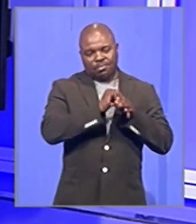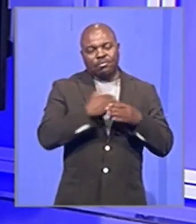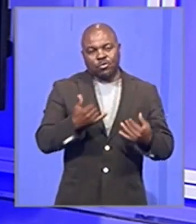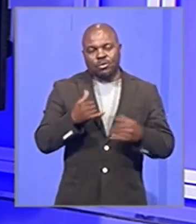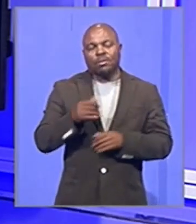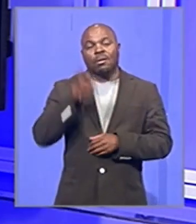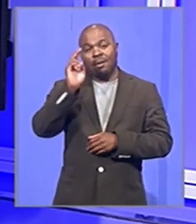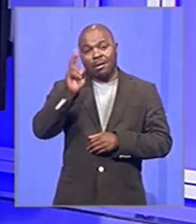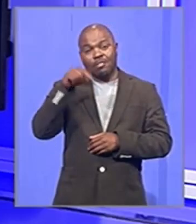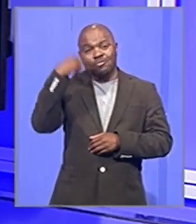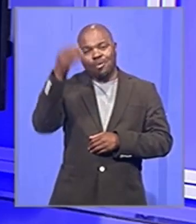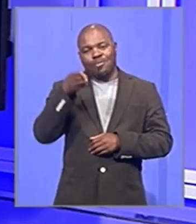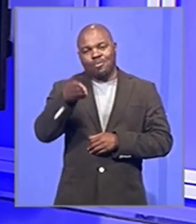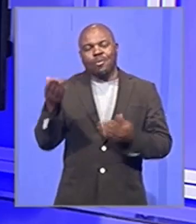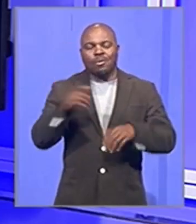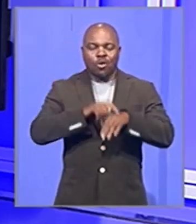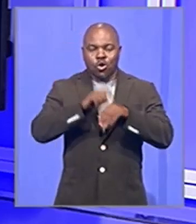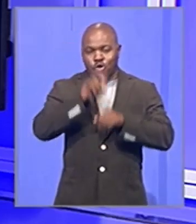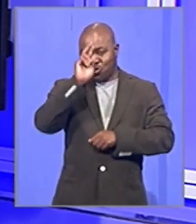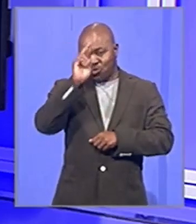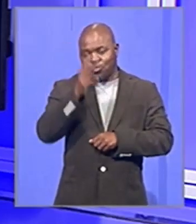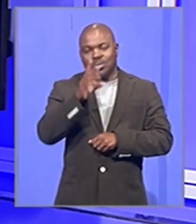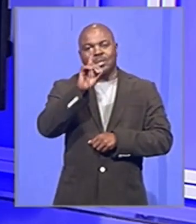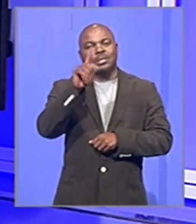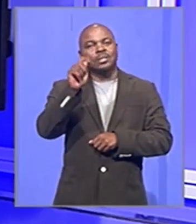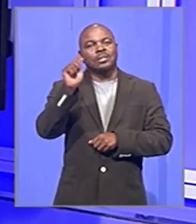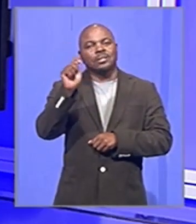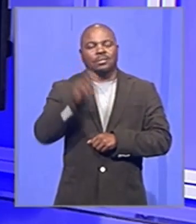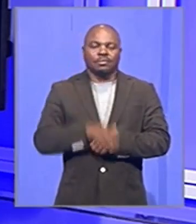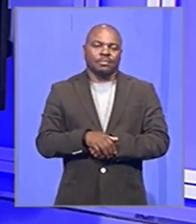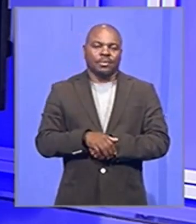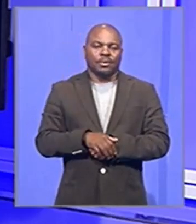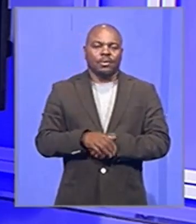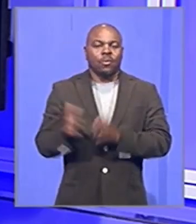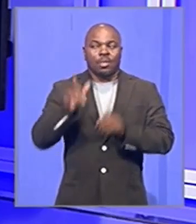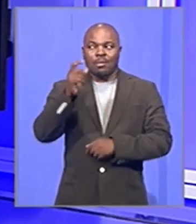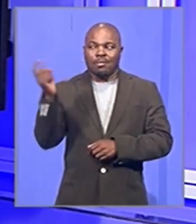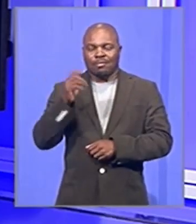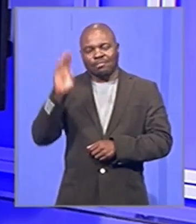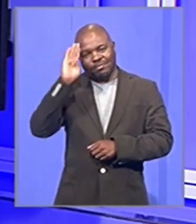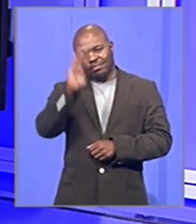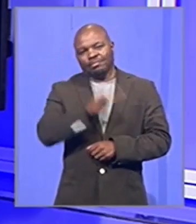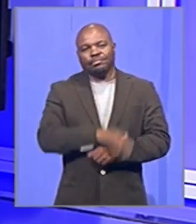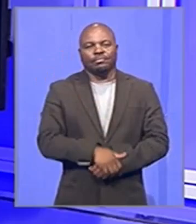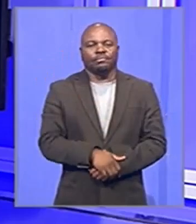kopane lona hape hosane ka hora ya bobedi ditabeng tsa DTT. Bulipi boela telo ke o taba.